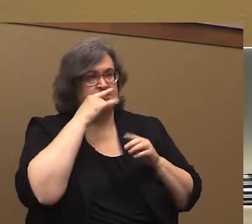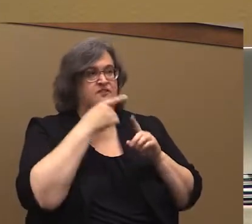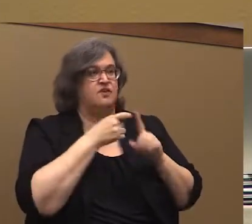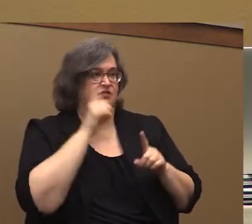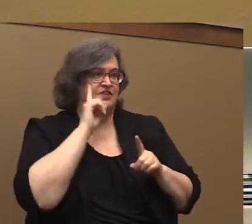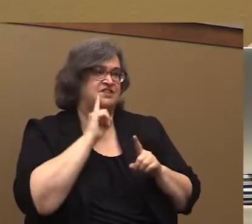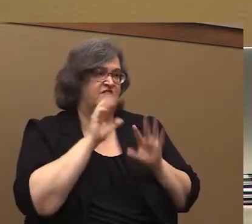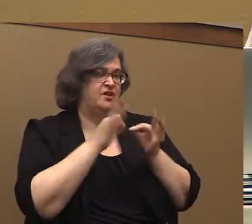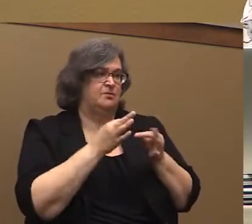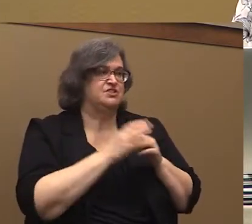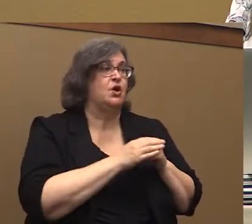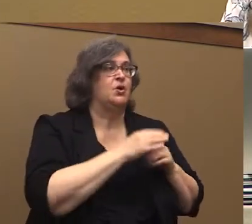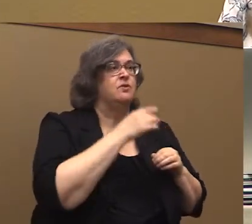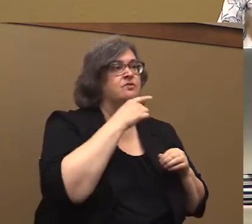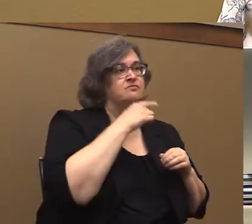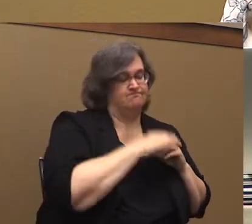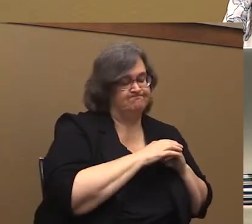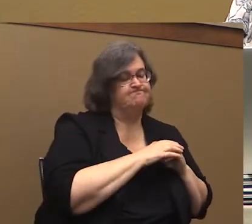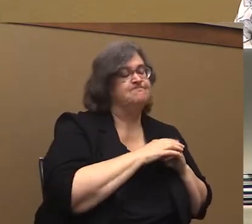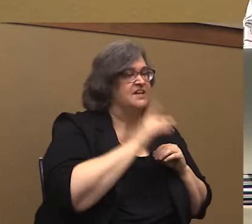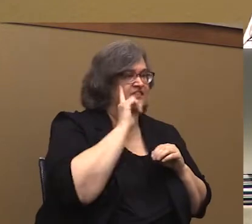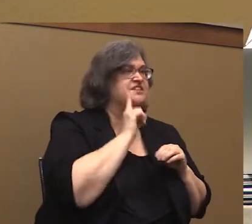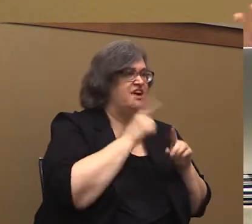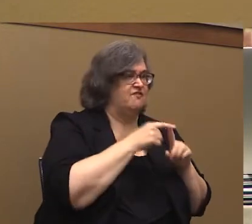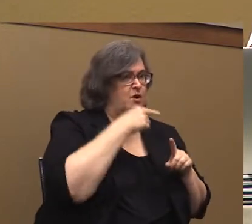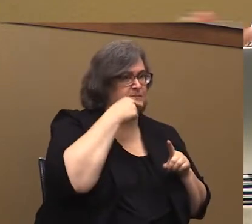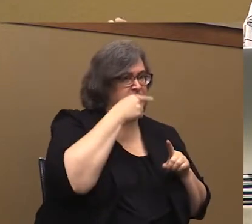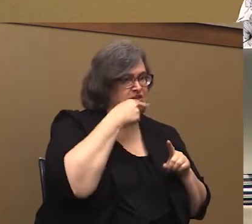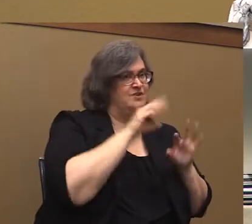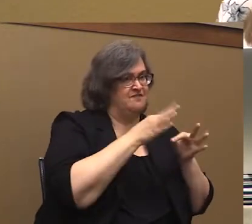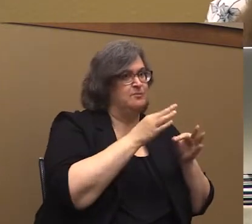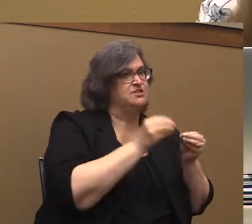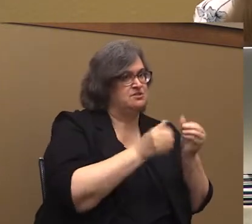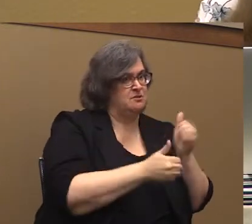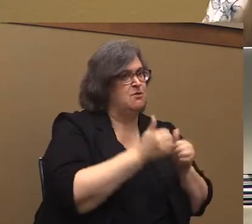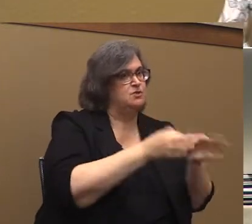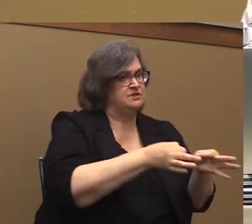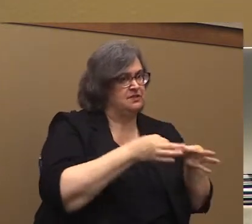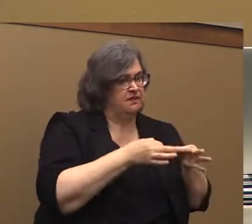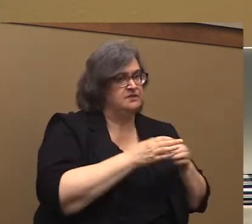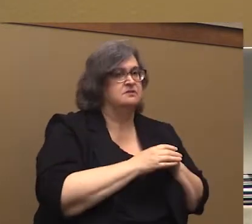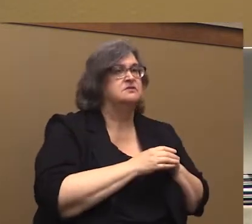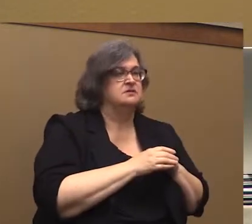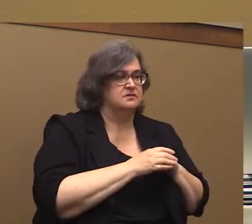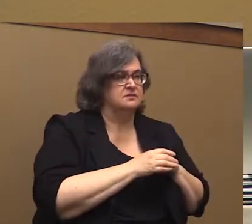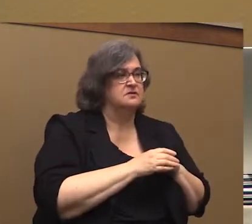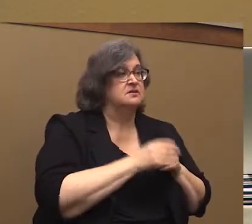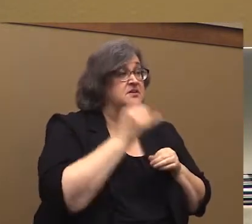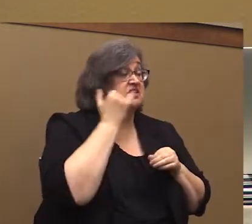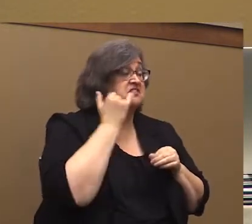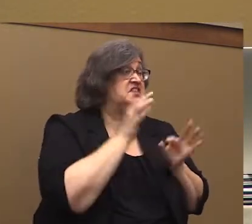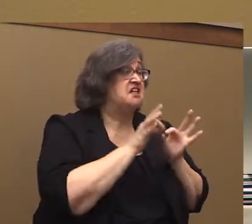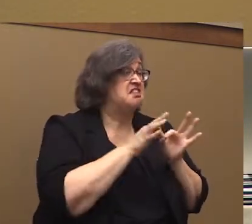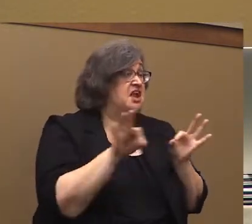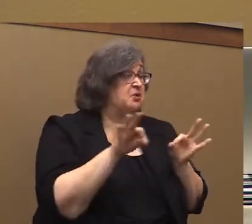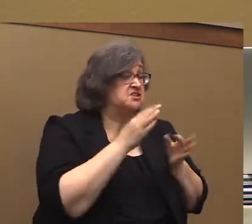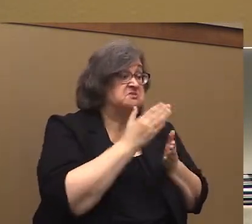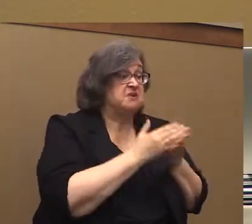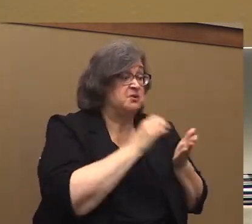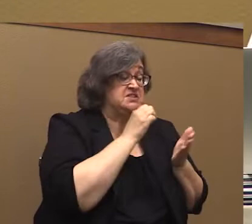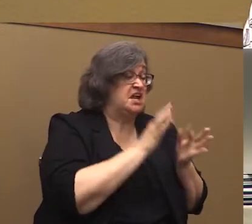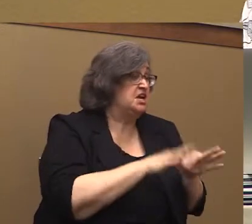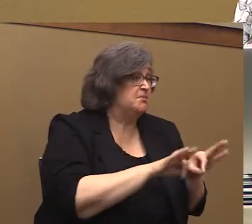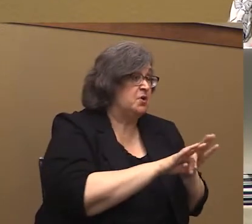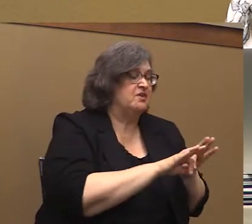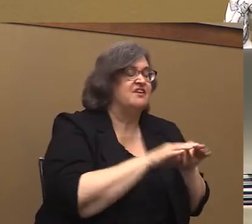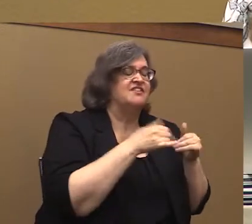deaf kids of deaf families. And if the language part was set aside and not important, they still